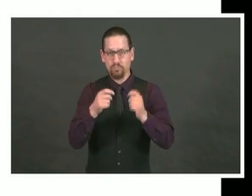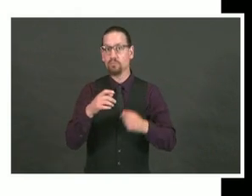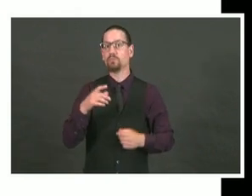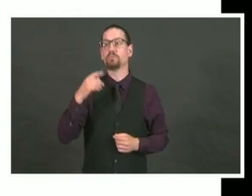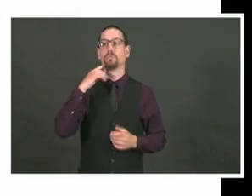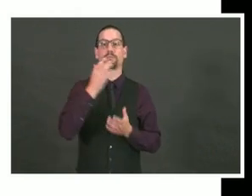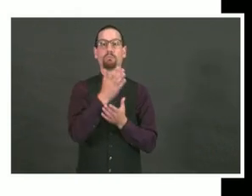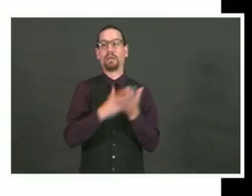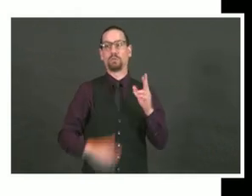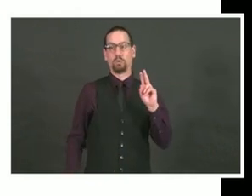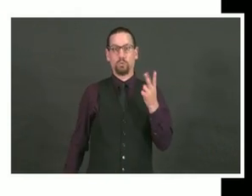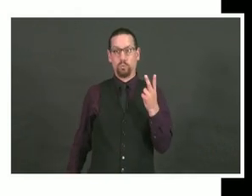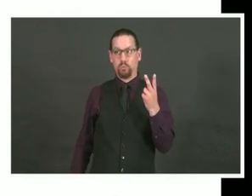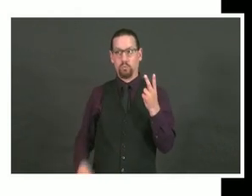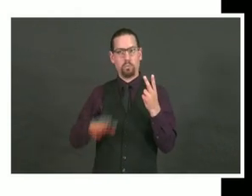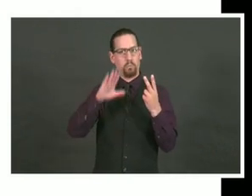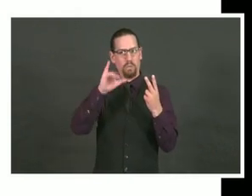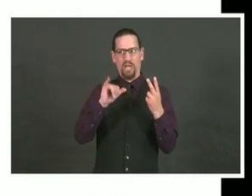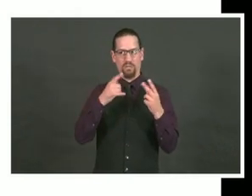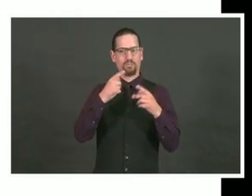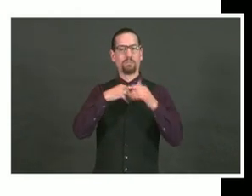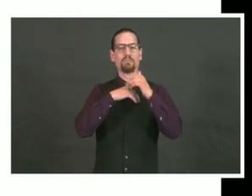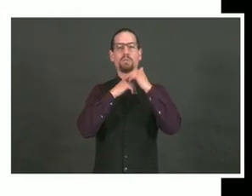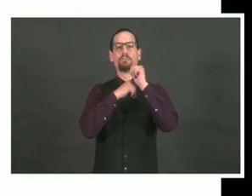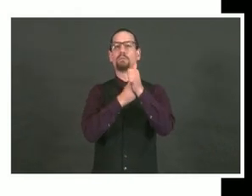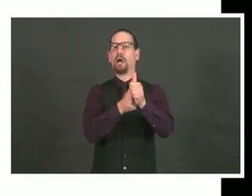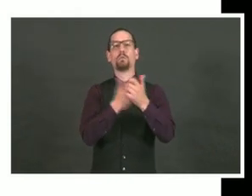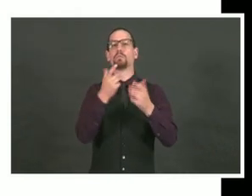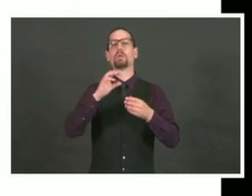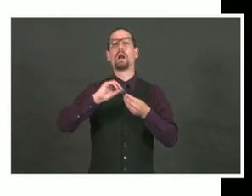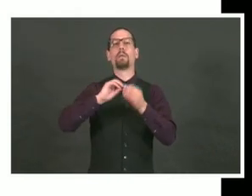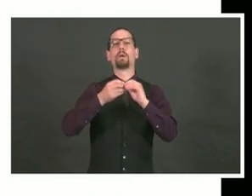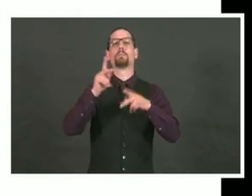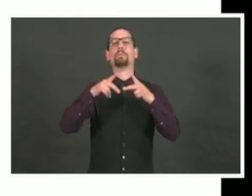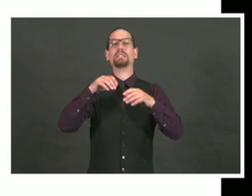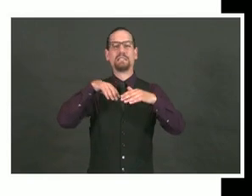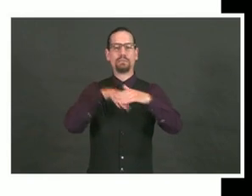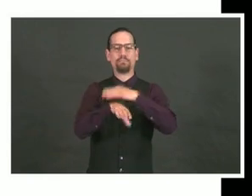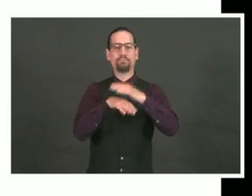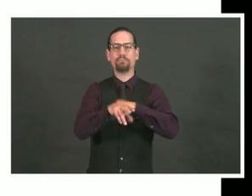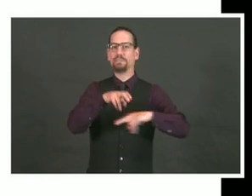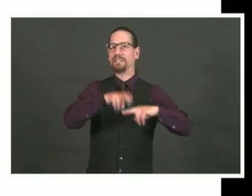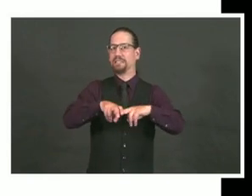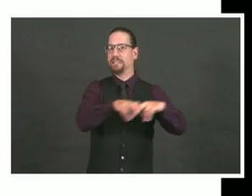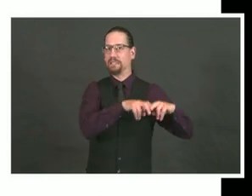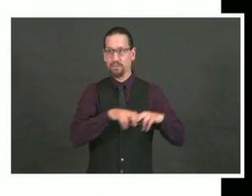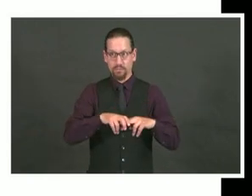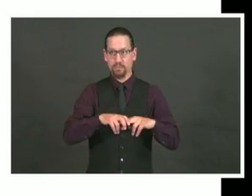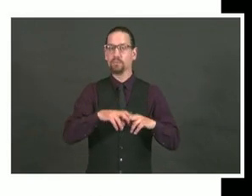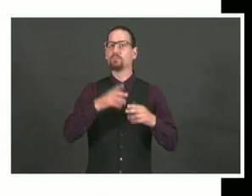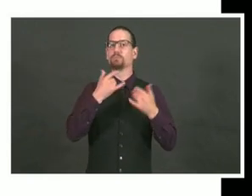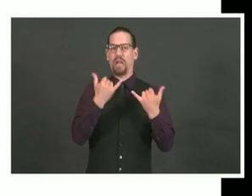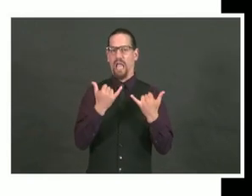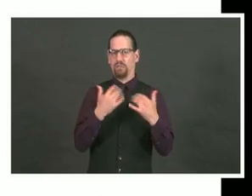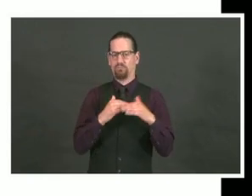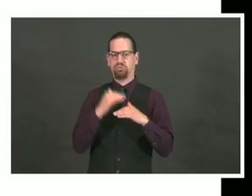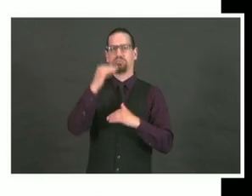capacity, percent capacity, you can go up in phase three to 66% or